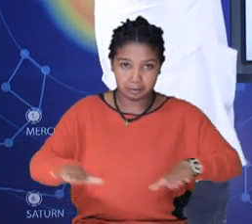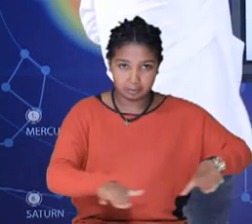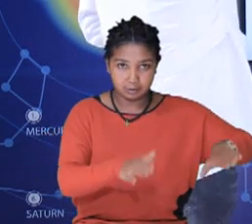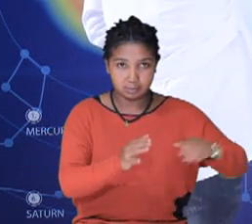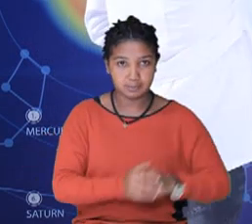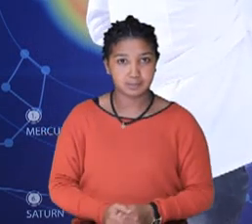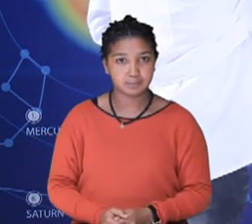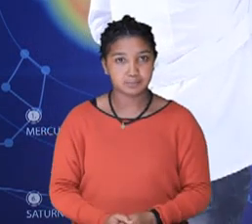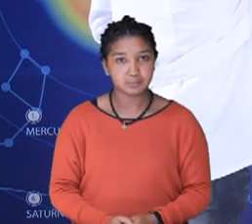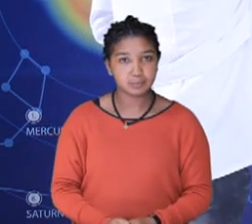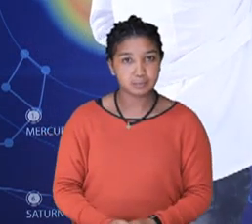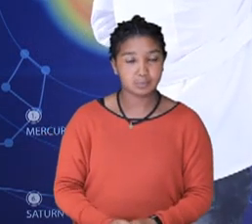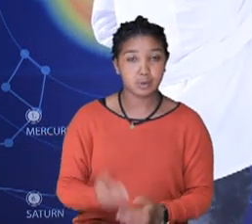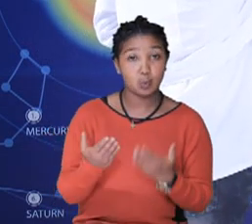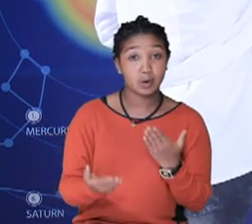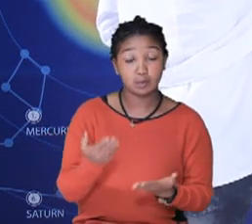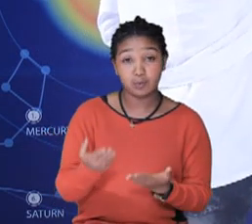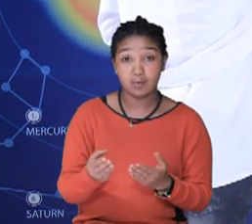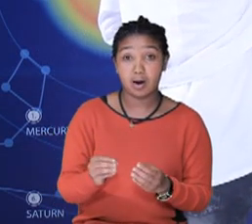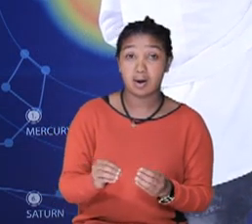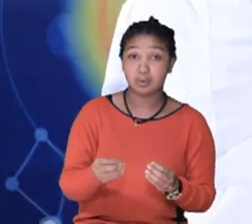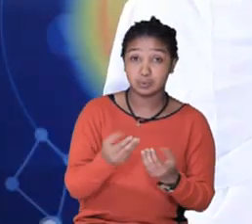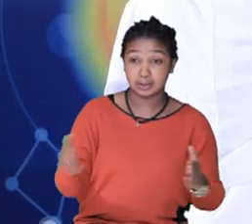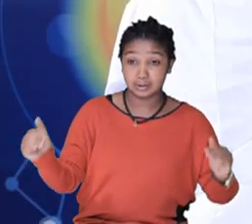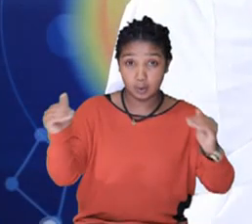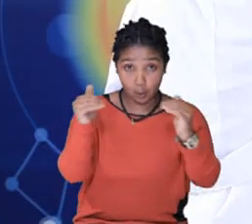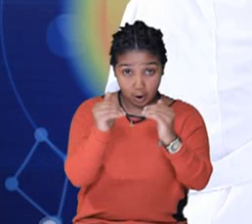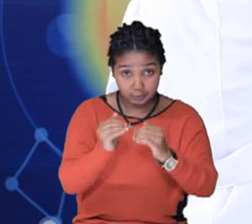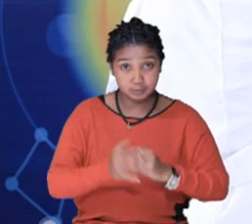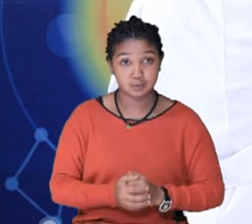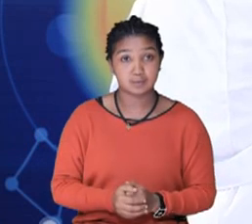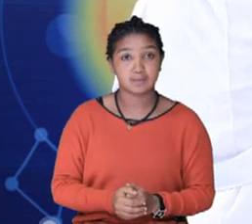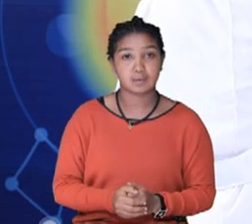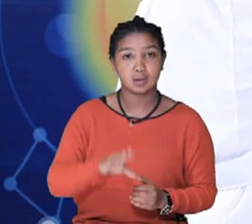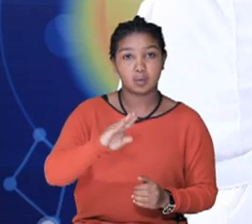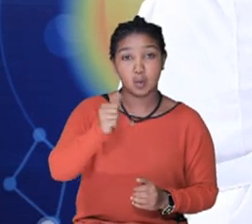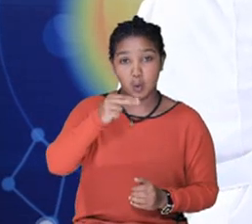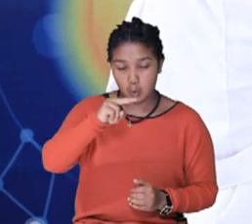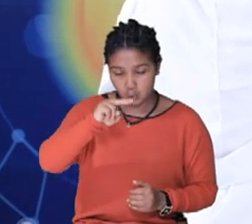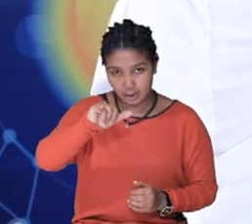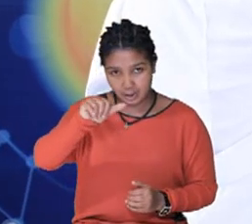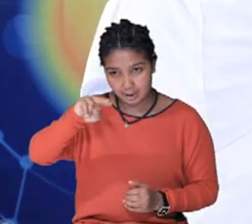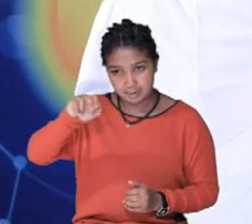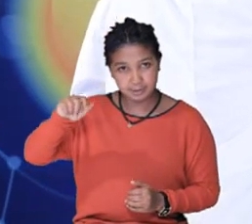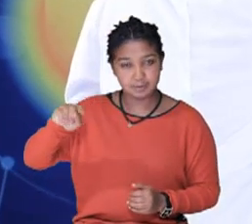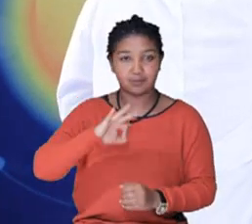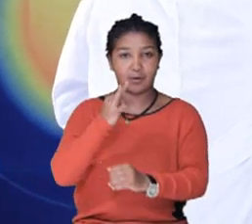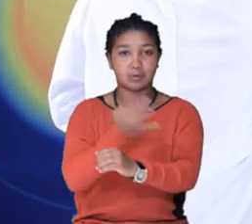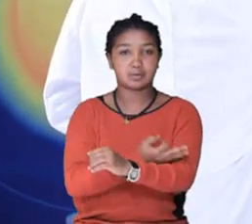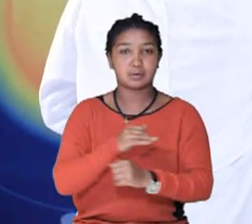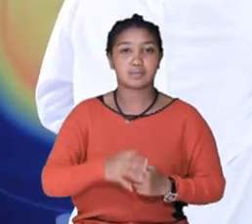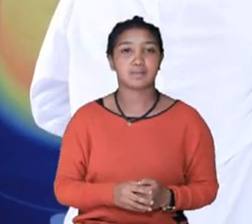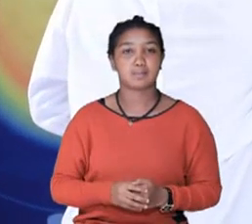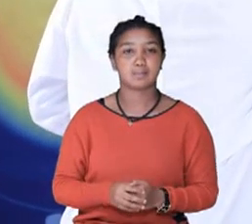floating, the buoyant force, weight of an object is equal to buoyant force. Buoyant force.